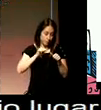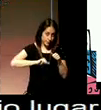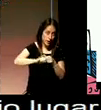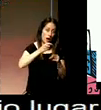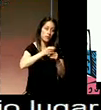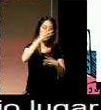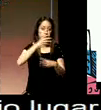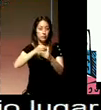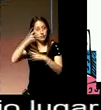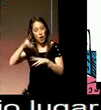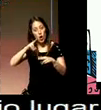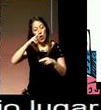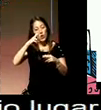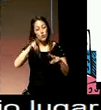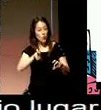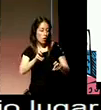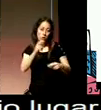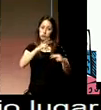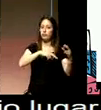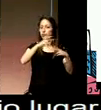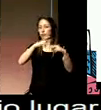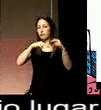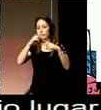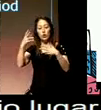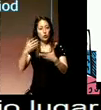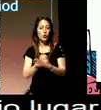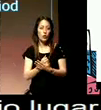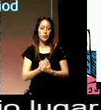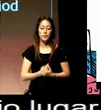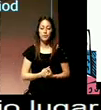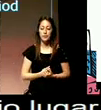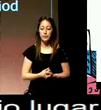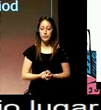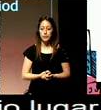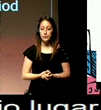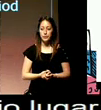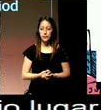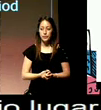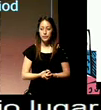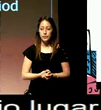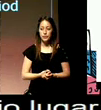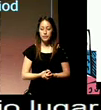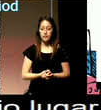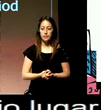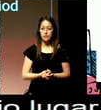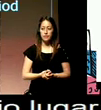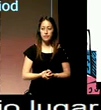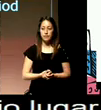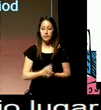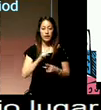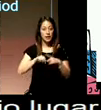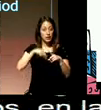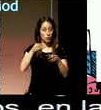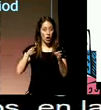From the period afterwards and from the growth following the industrialization from the 18th